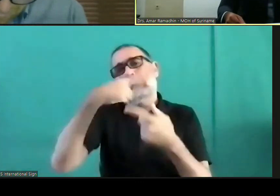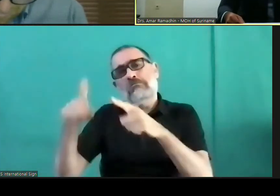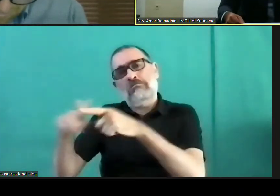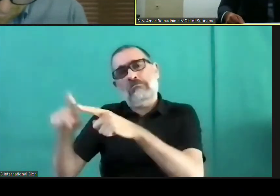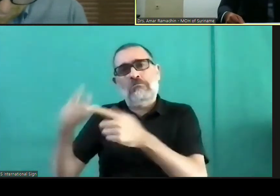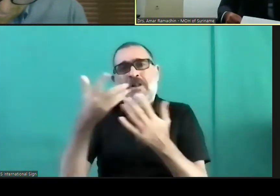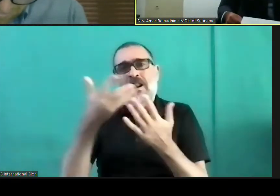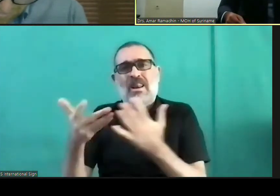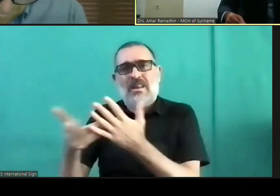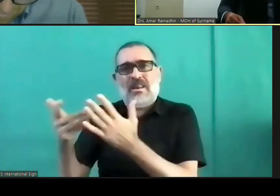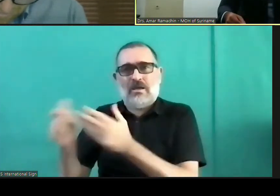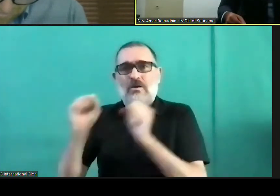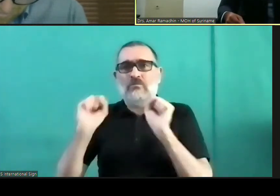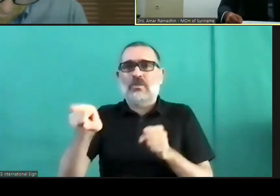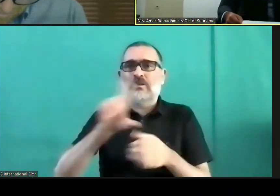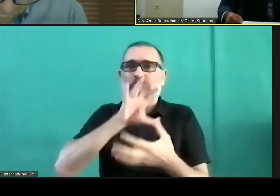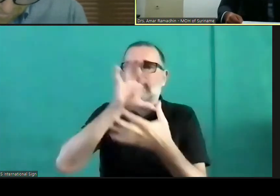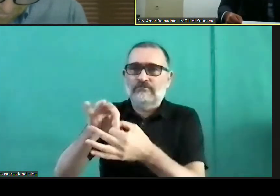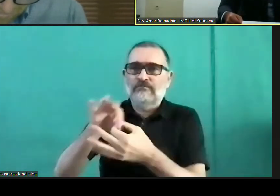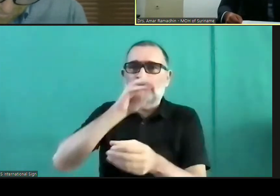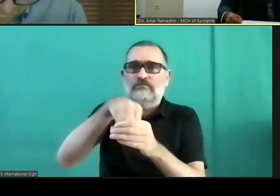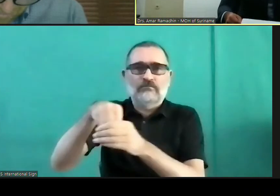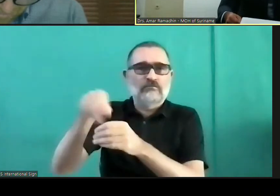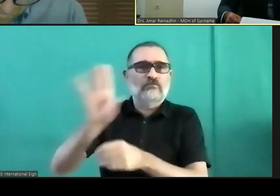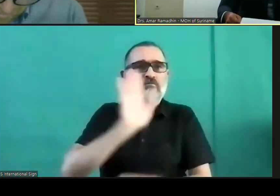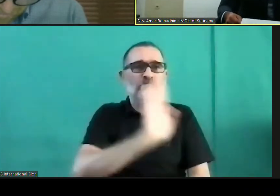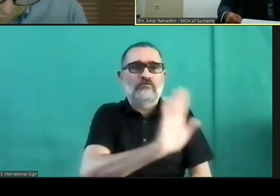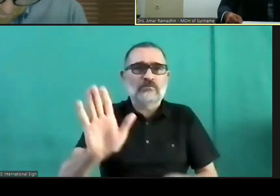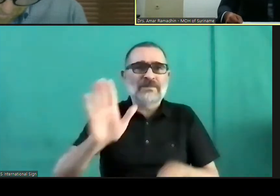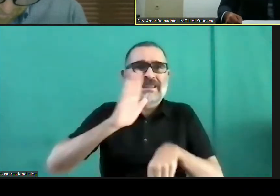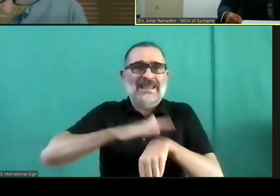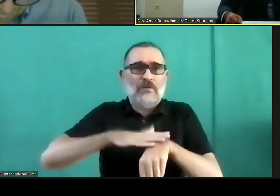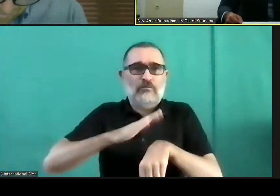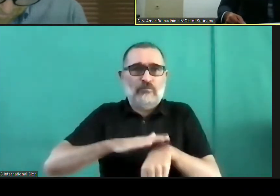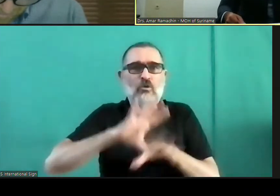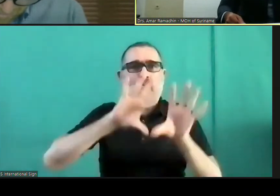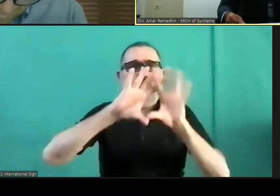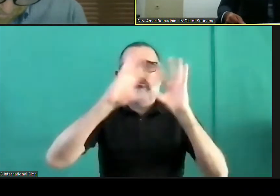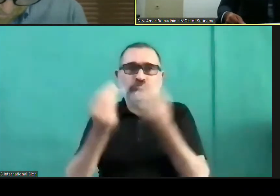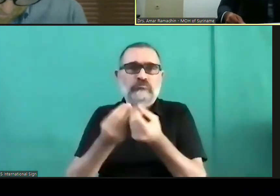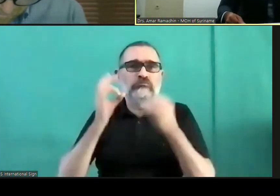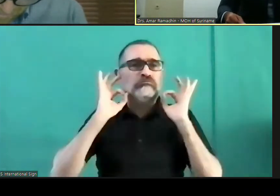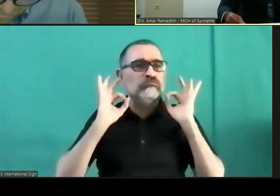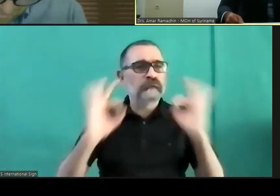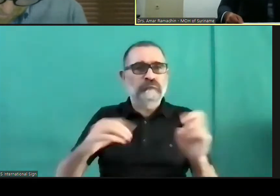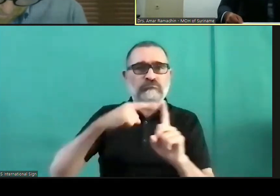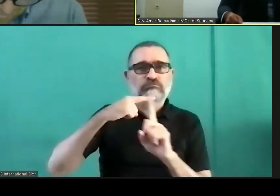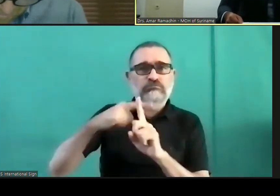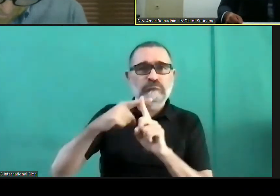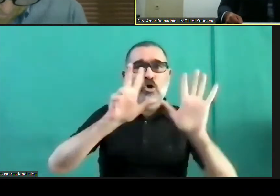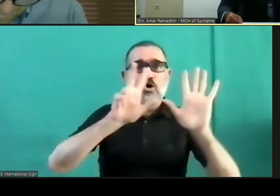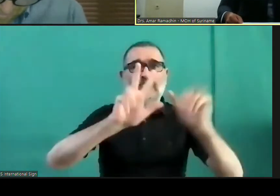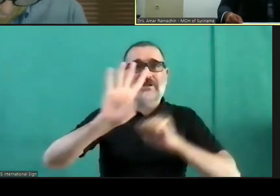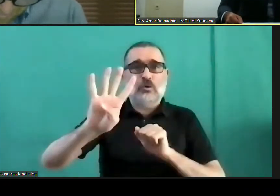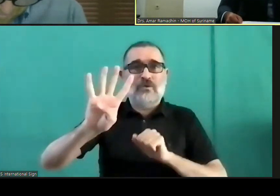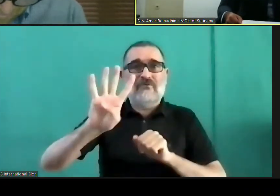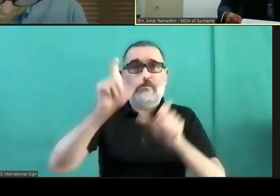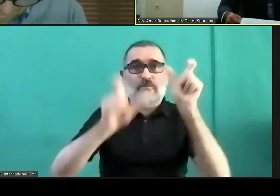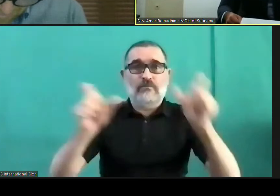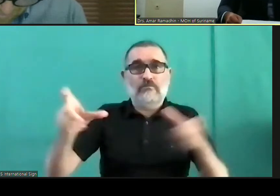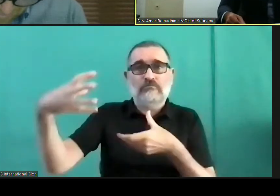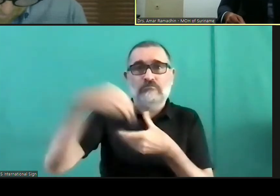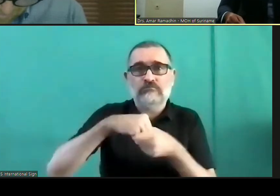stress out the challenges Suriname is facing. As new elected government in July